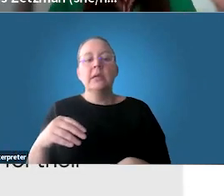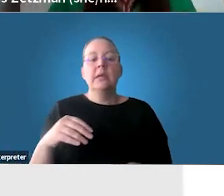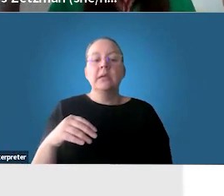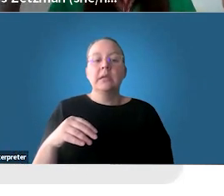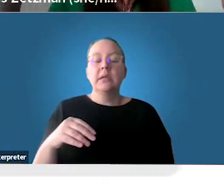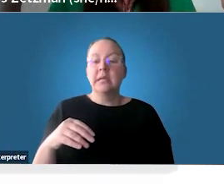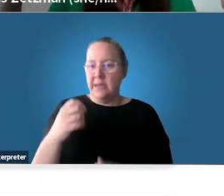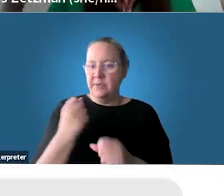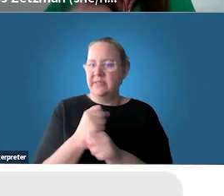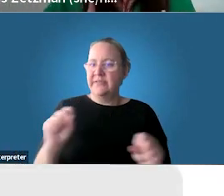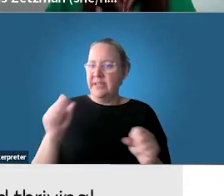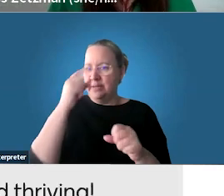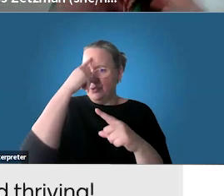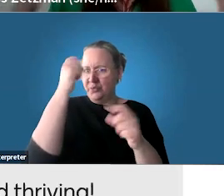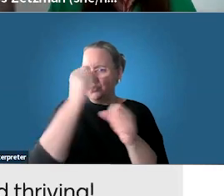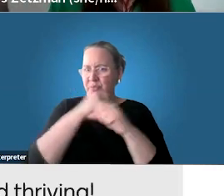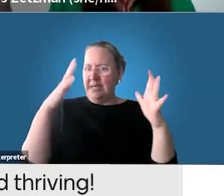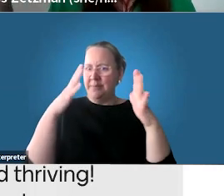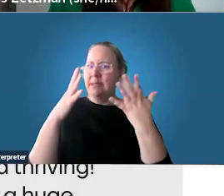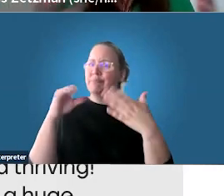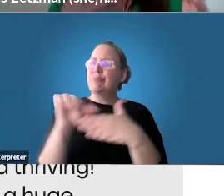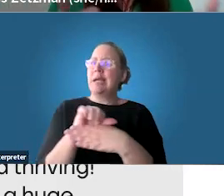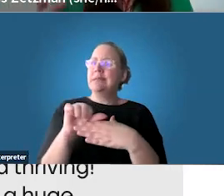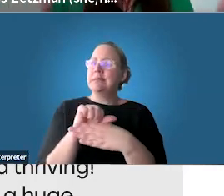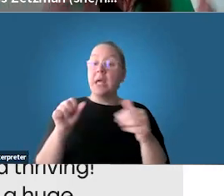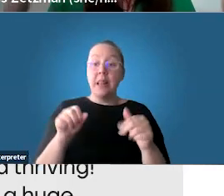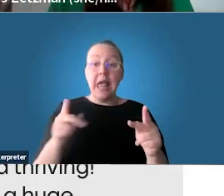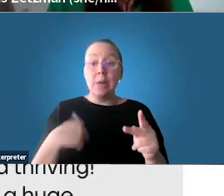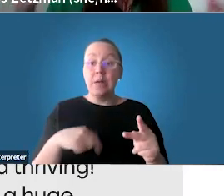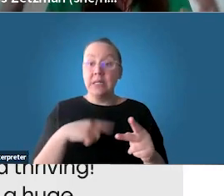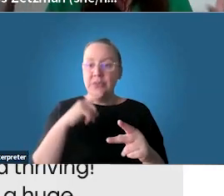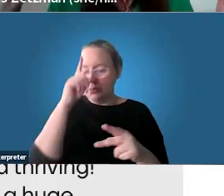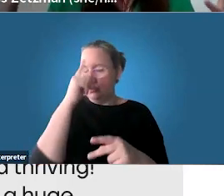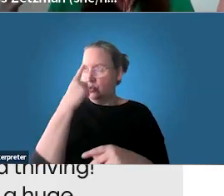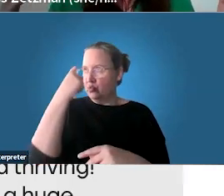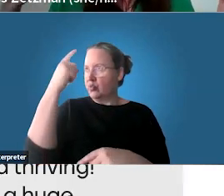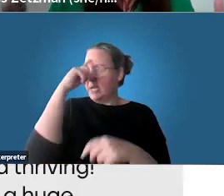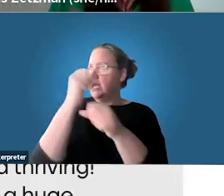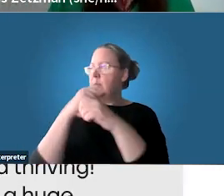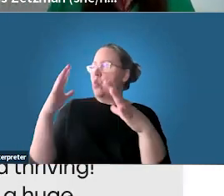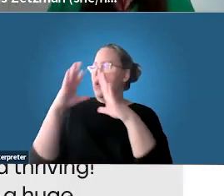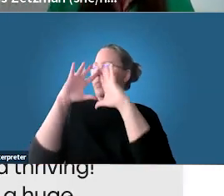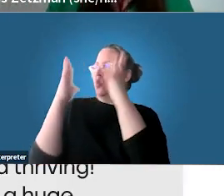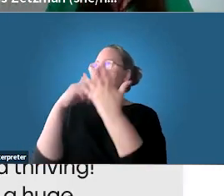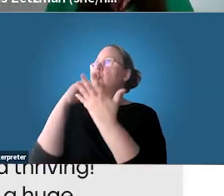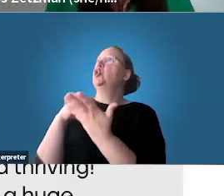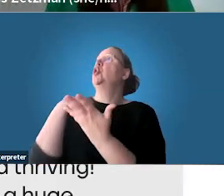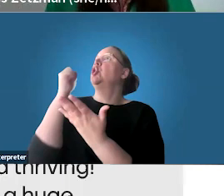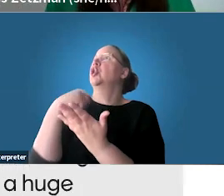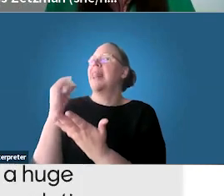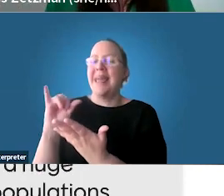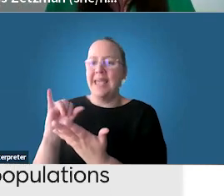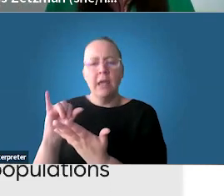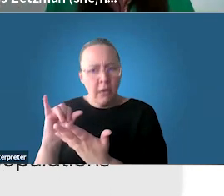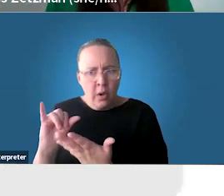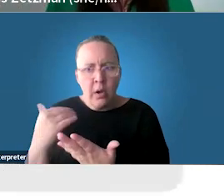us through a freedom dreaming exercise where we allowed ourselves to dream about what this world looks like, which is a really important